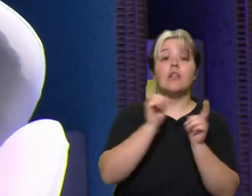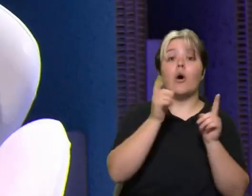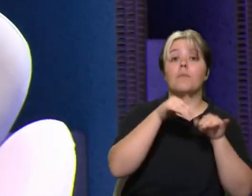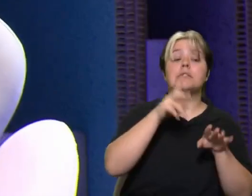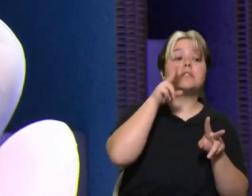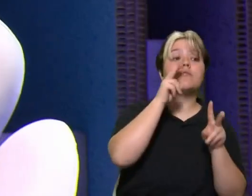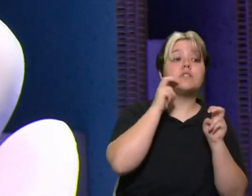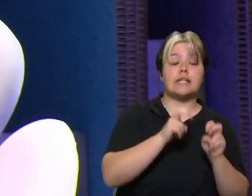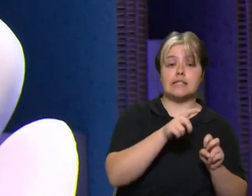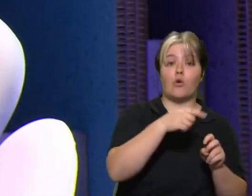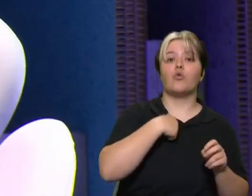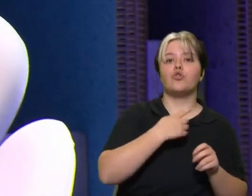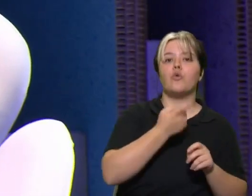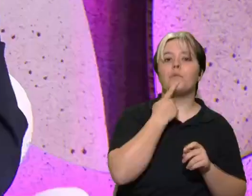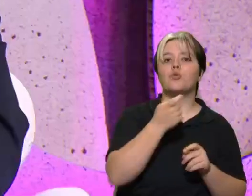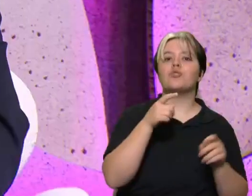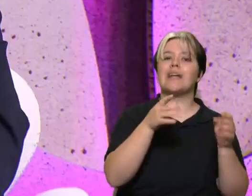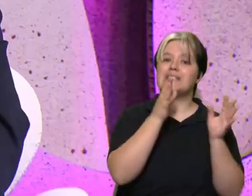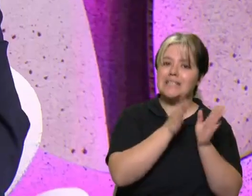No,